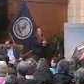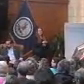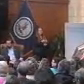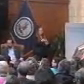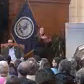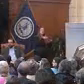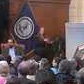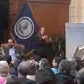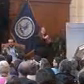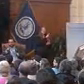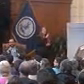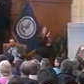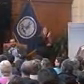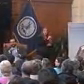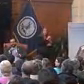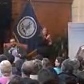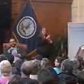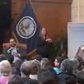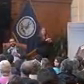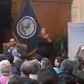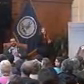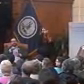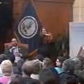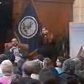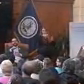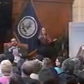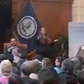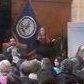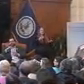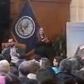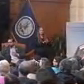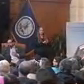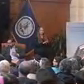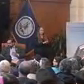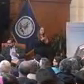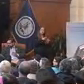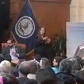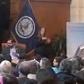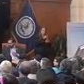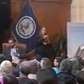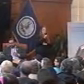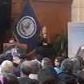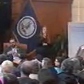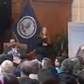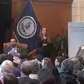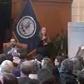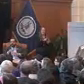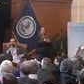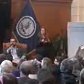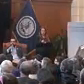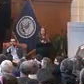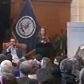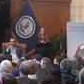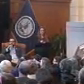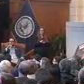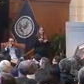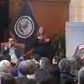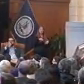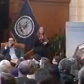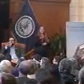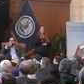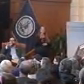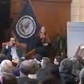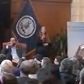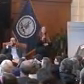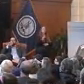gone to Batten School students selected also through a random selection lottery. Access to this forum has been limited only by